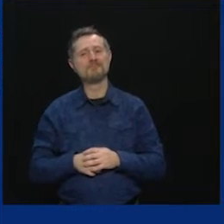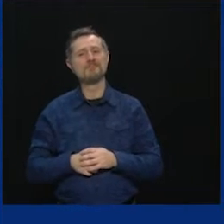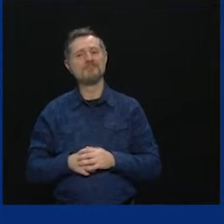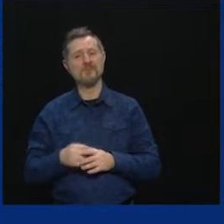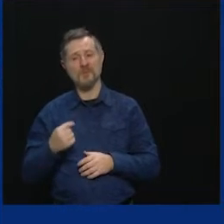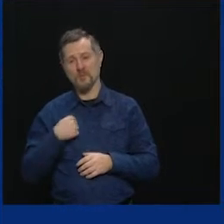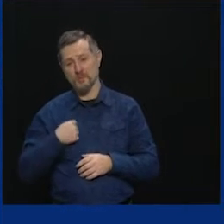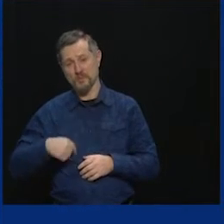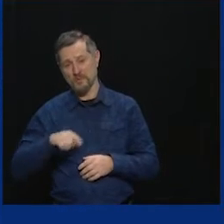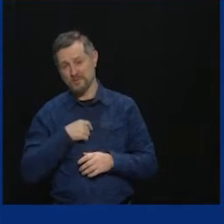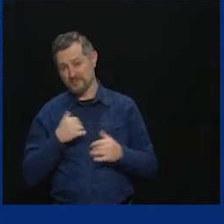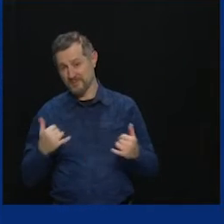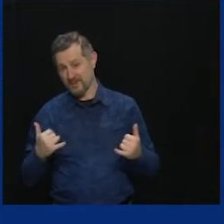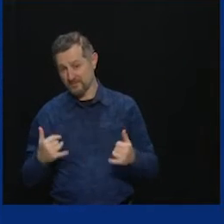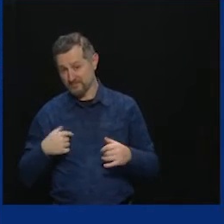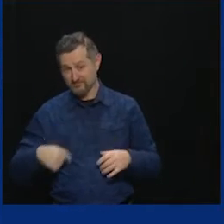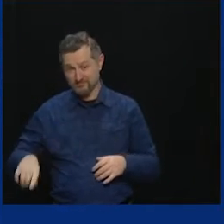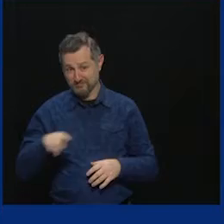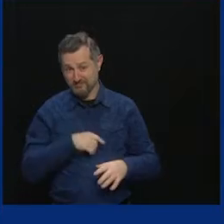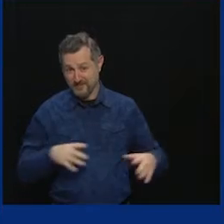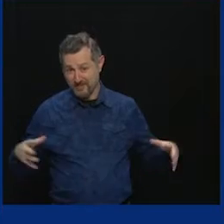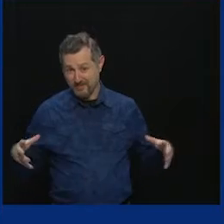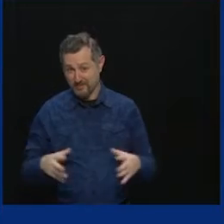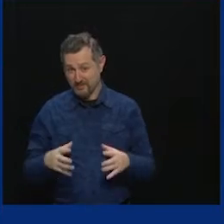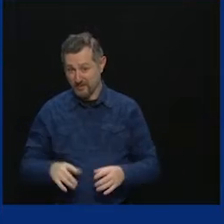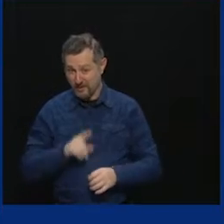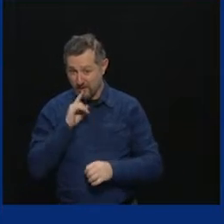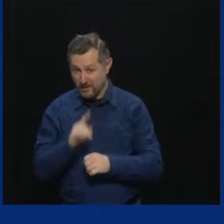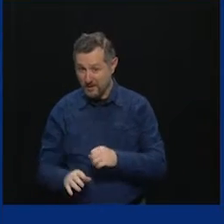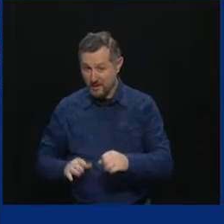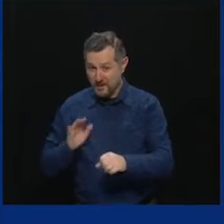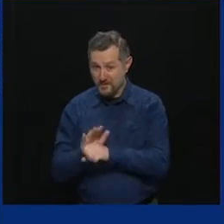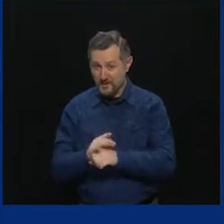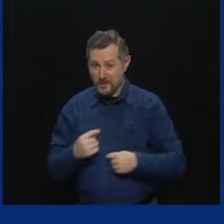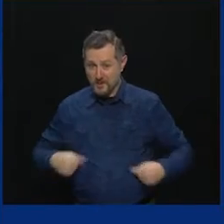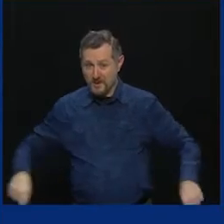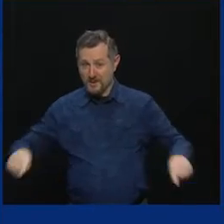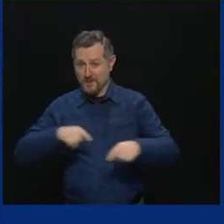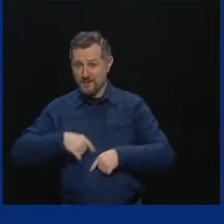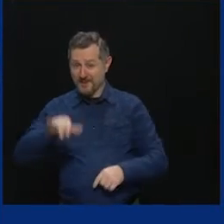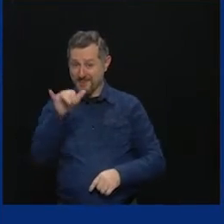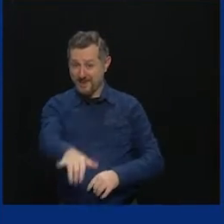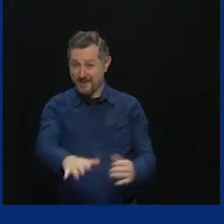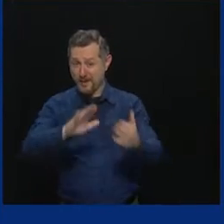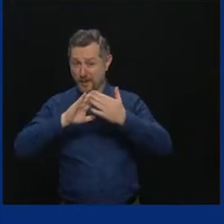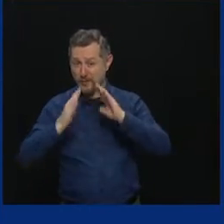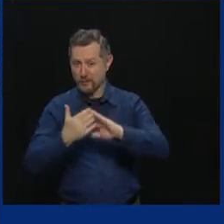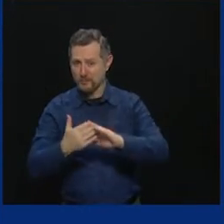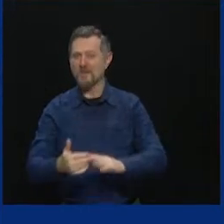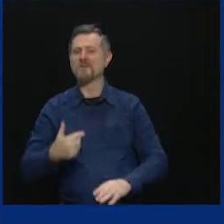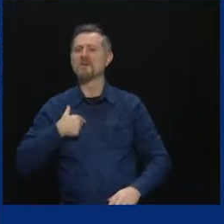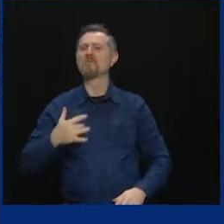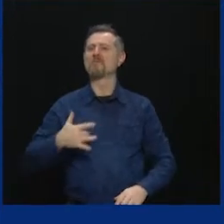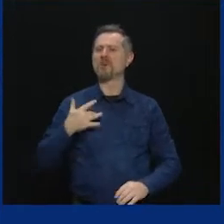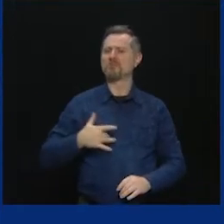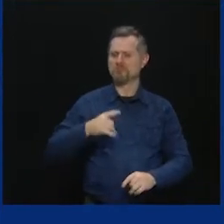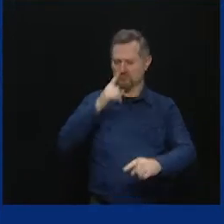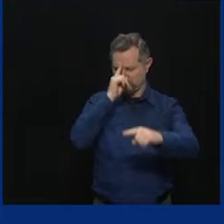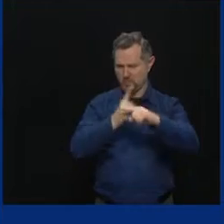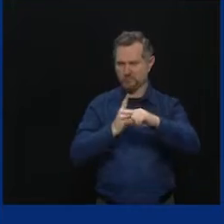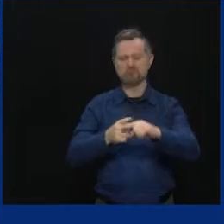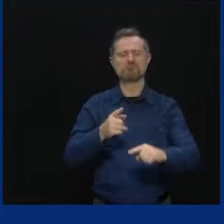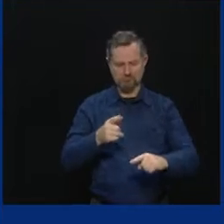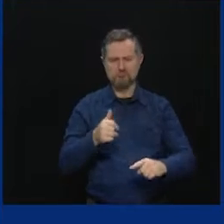here today committed to be that village bodes very, very well for the future. So we will continue to